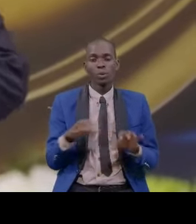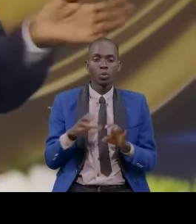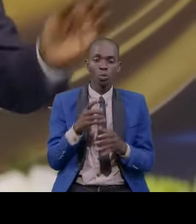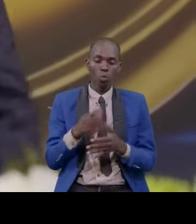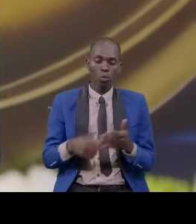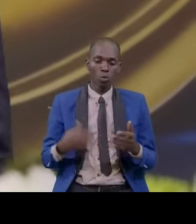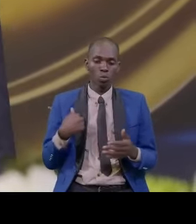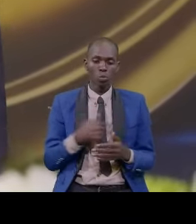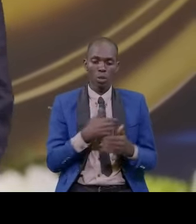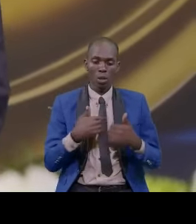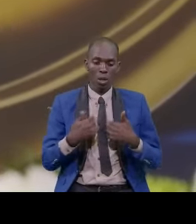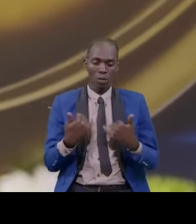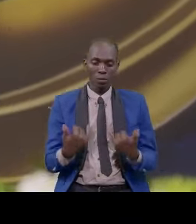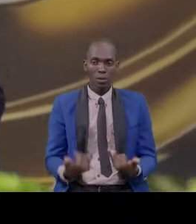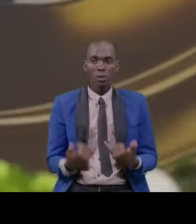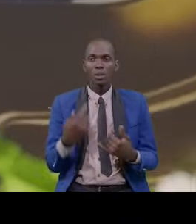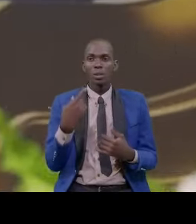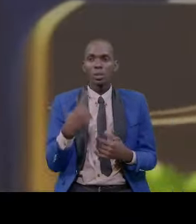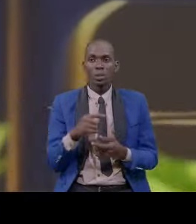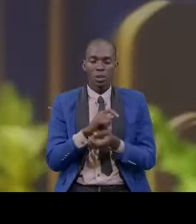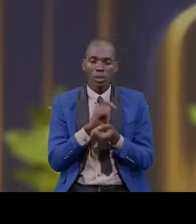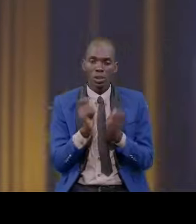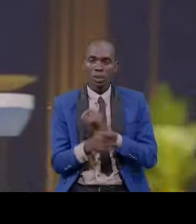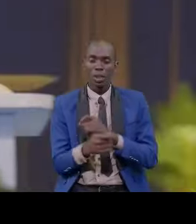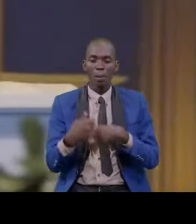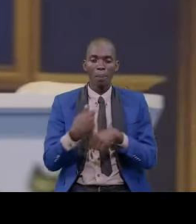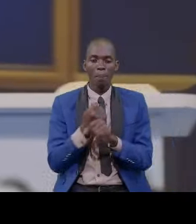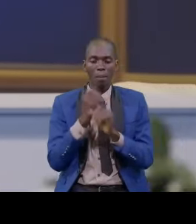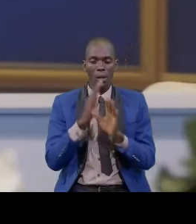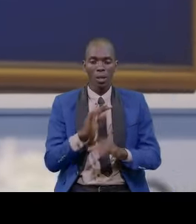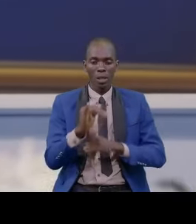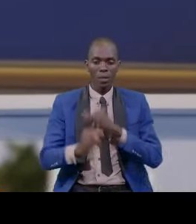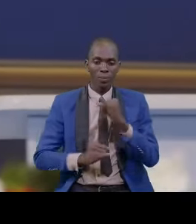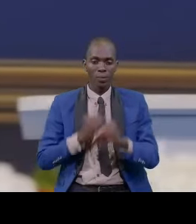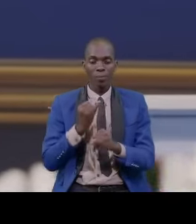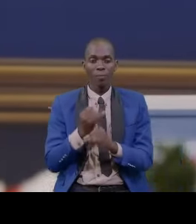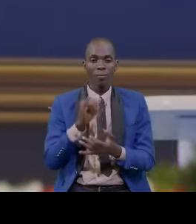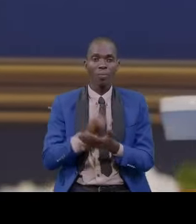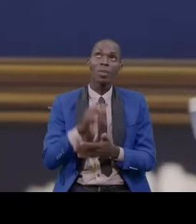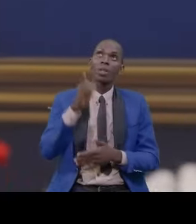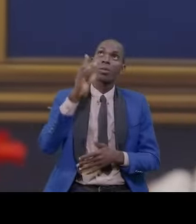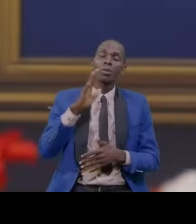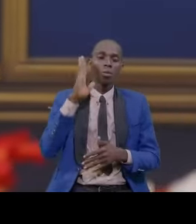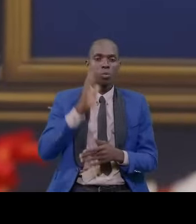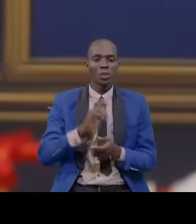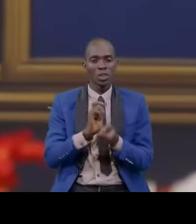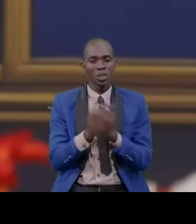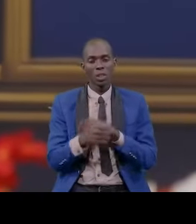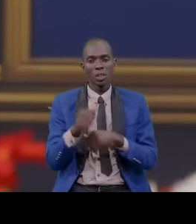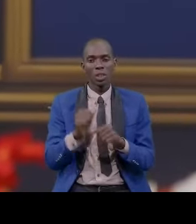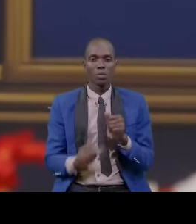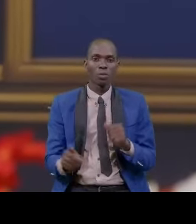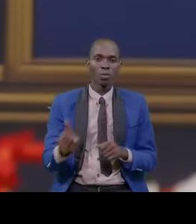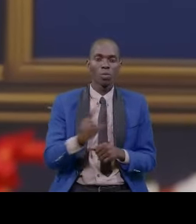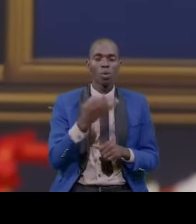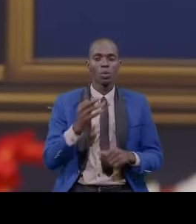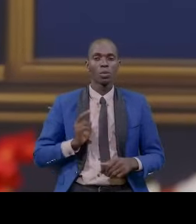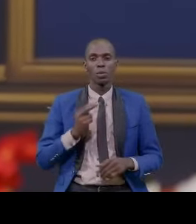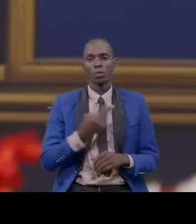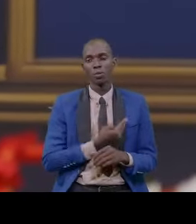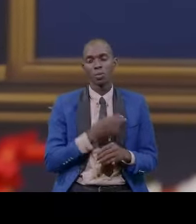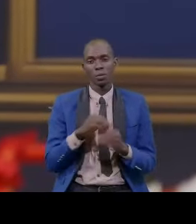makers international, that God will change every one of us. There's change in